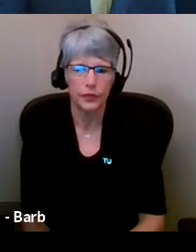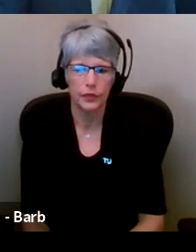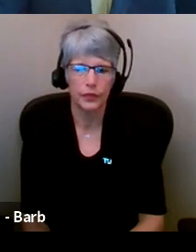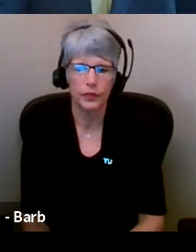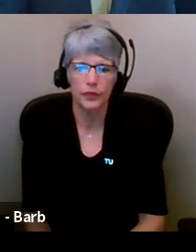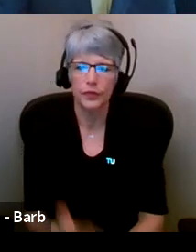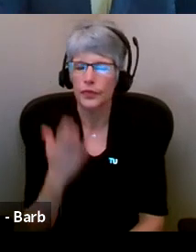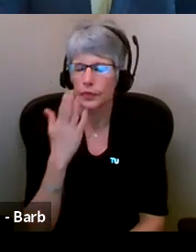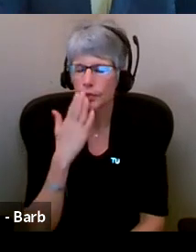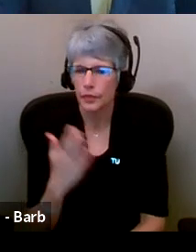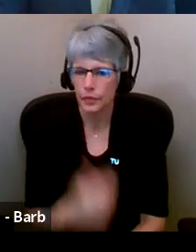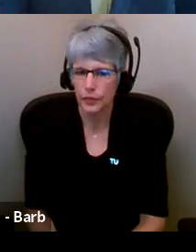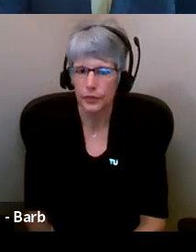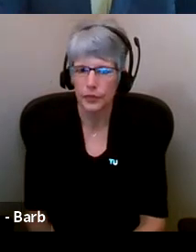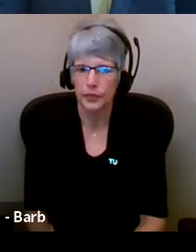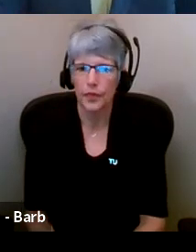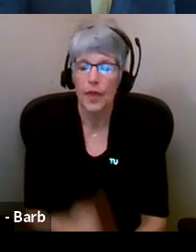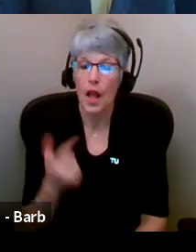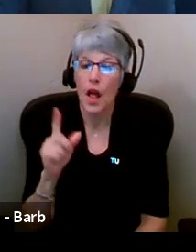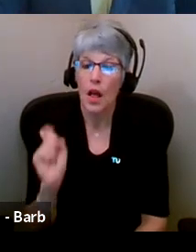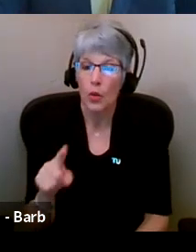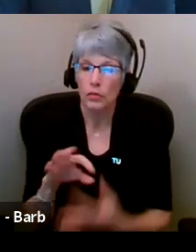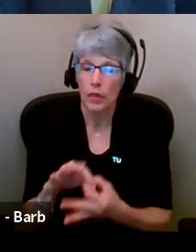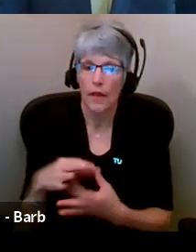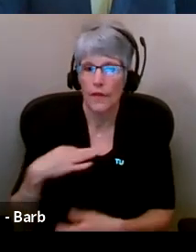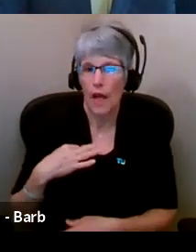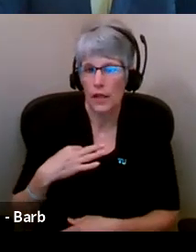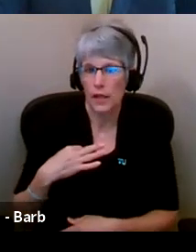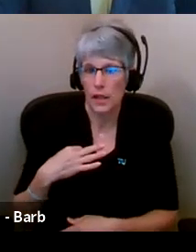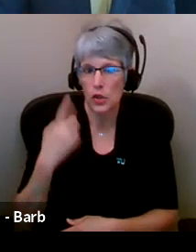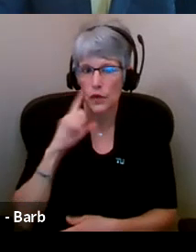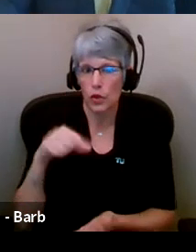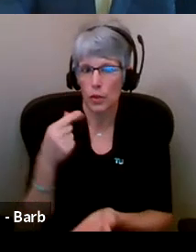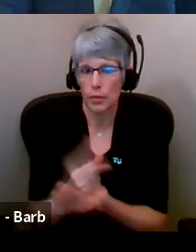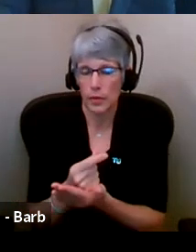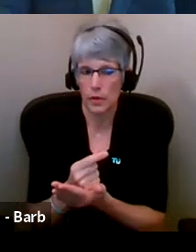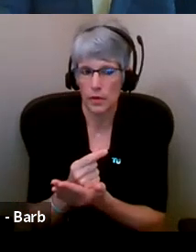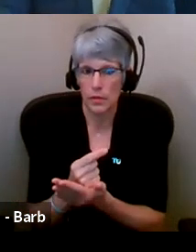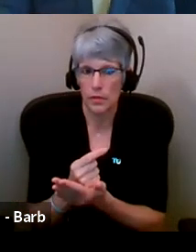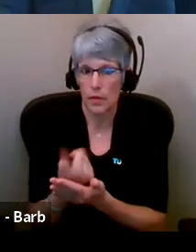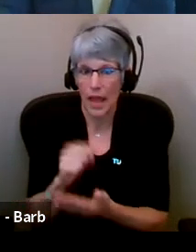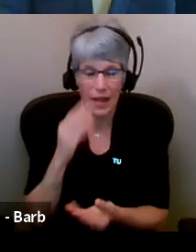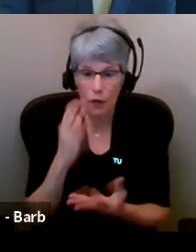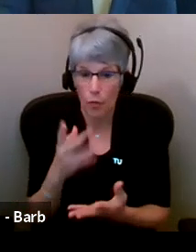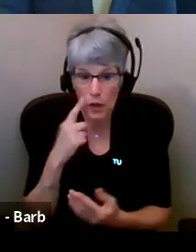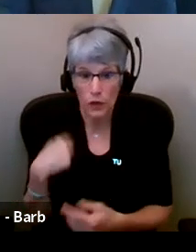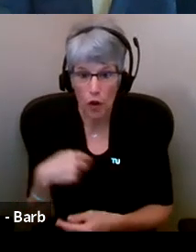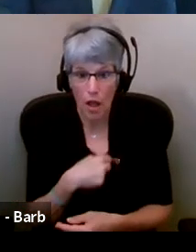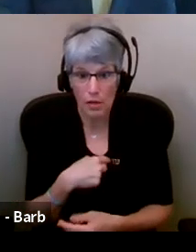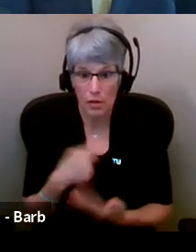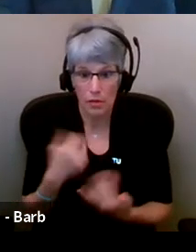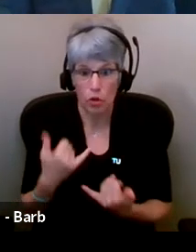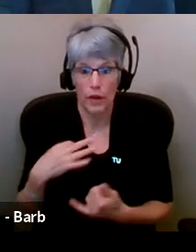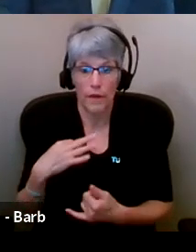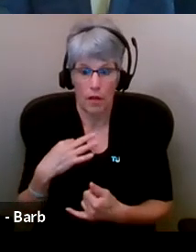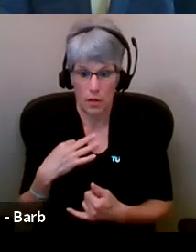Thank you. A question in regards to volunteers for commencement. Is there any information for those of us volunteering for